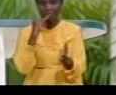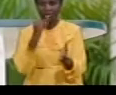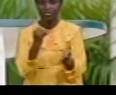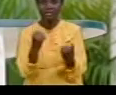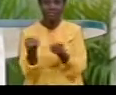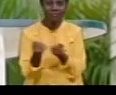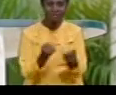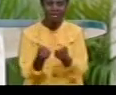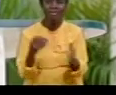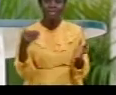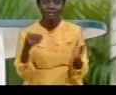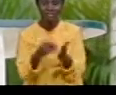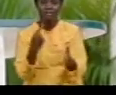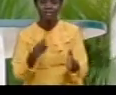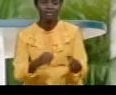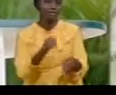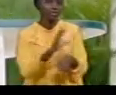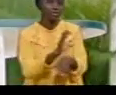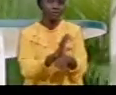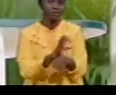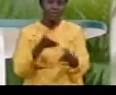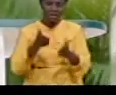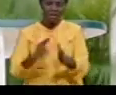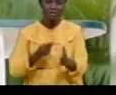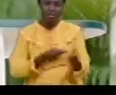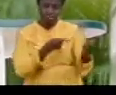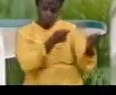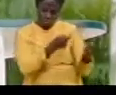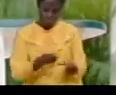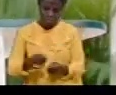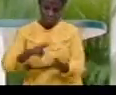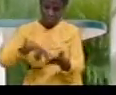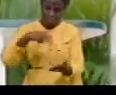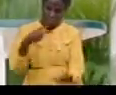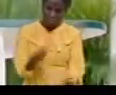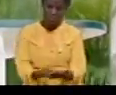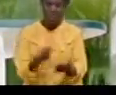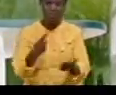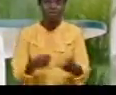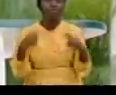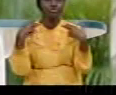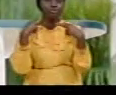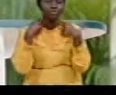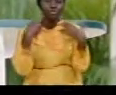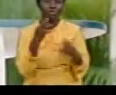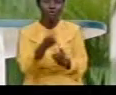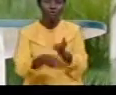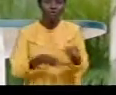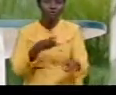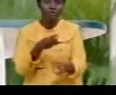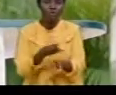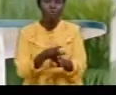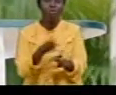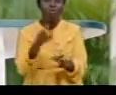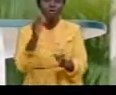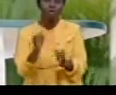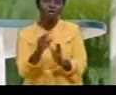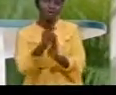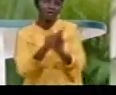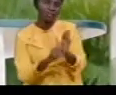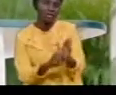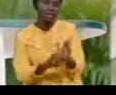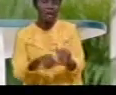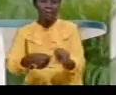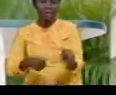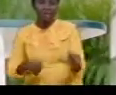of worldliness, pull down the yoke of carnality, break down the walls of backsliding in the churches,